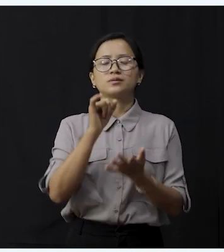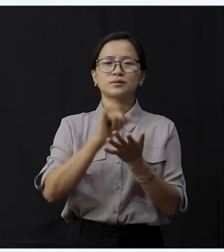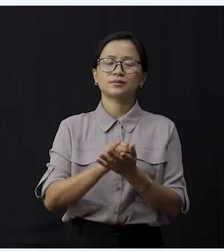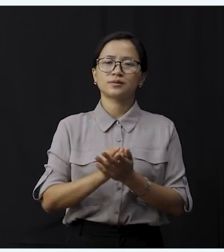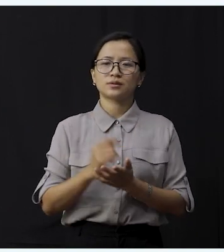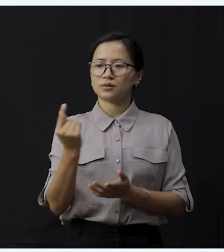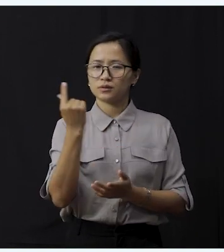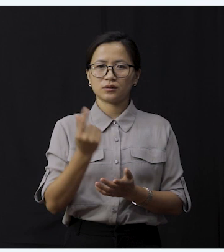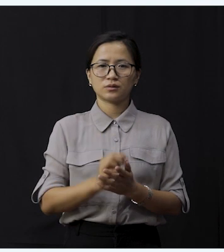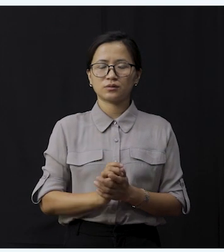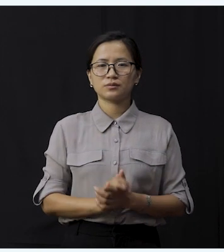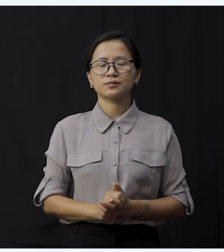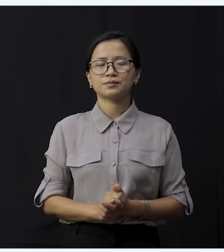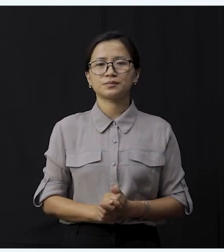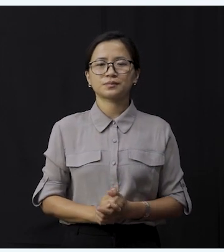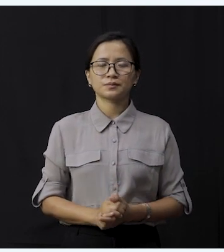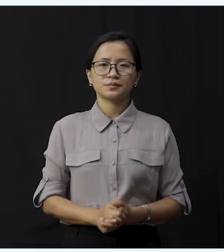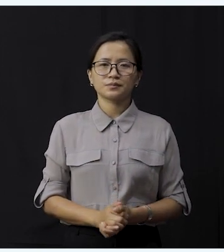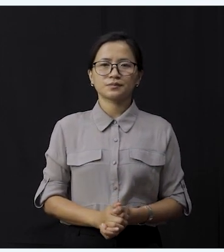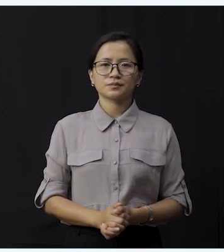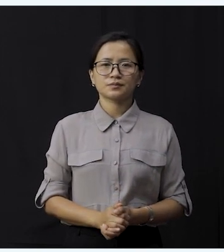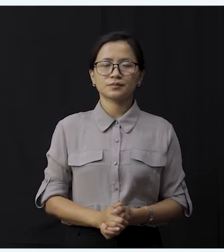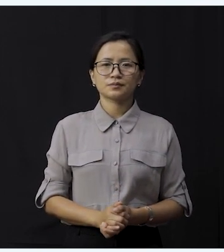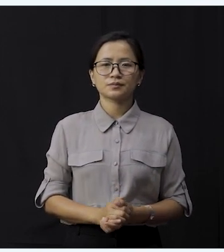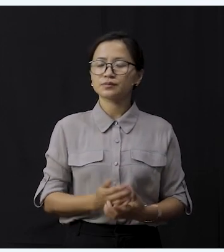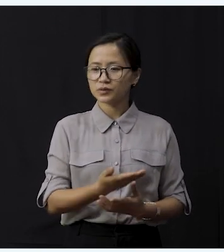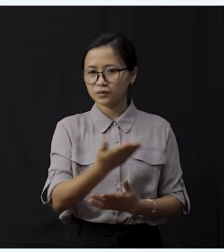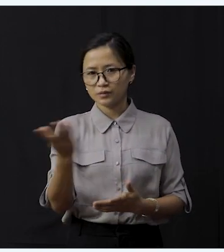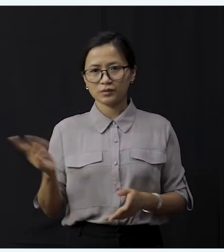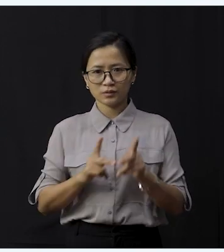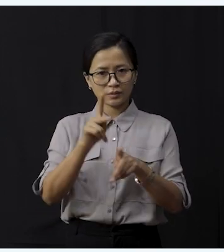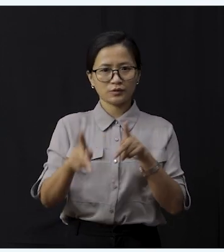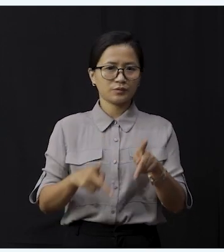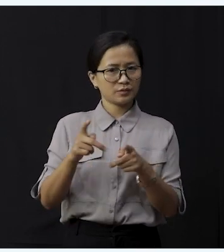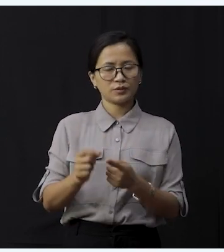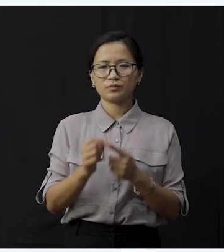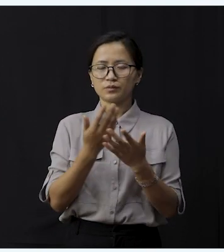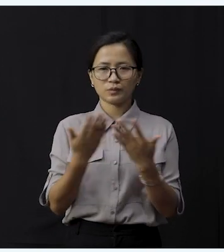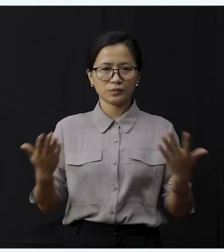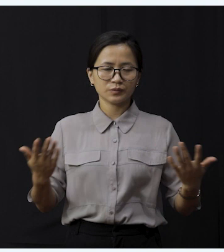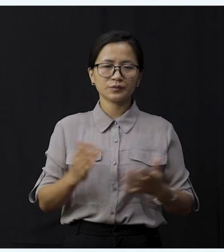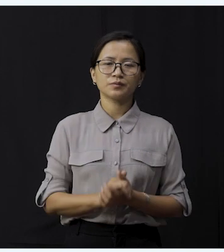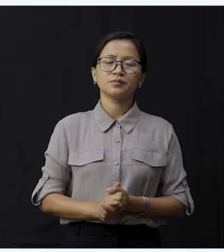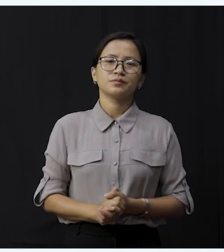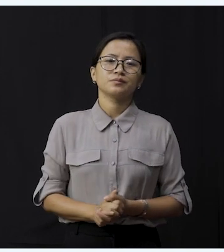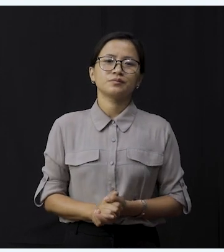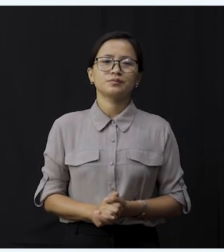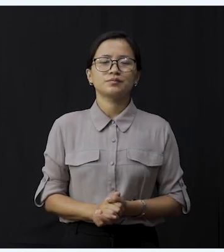to use that or to utilize that. So they are called as a public property.